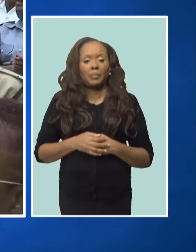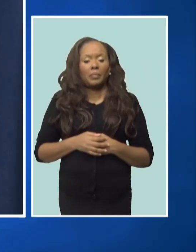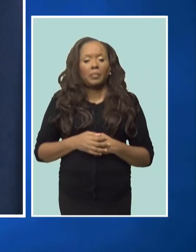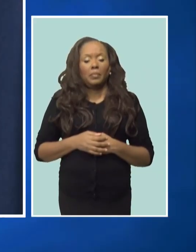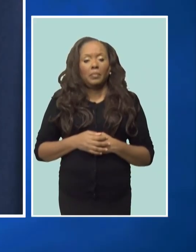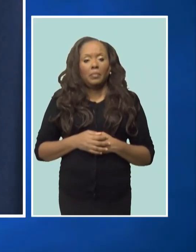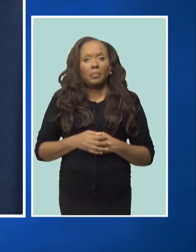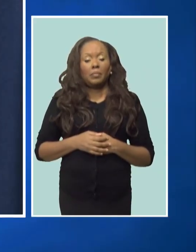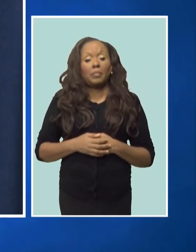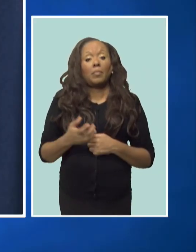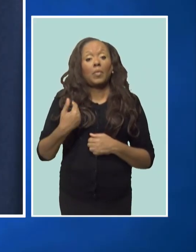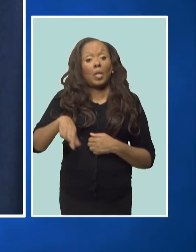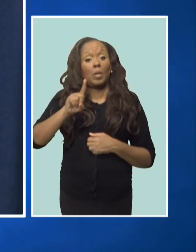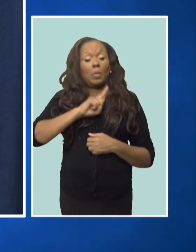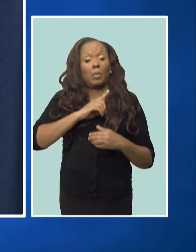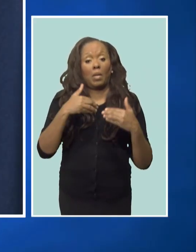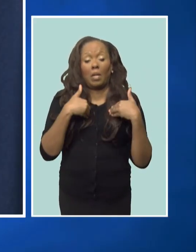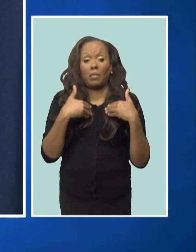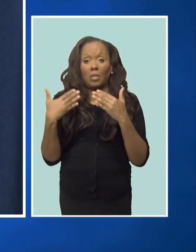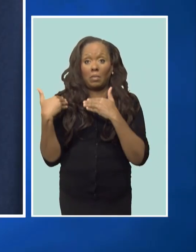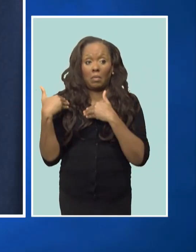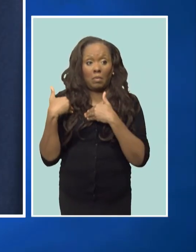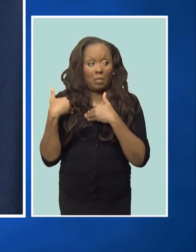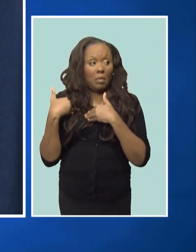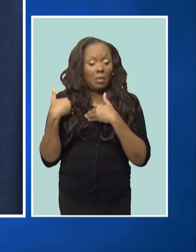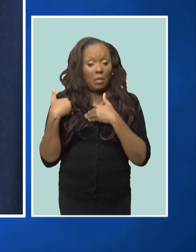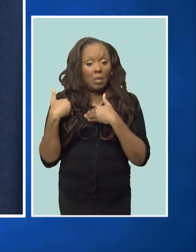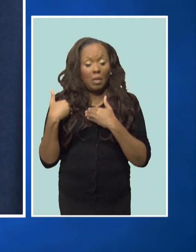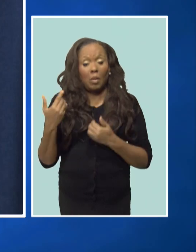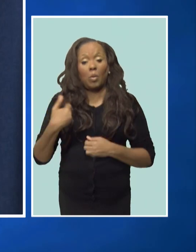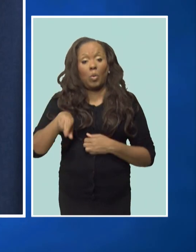We have a responsibility to ourselves.